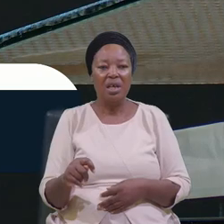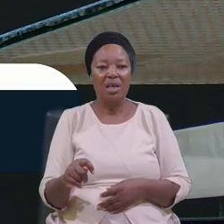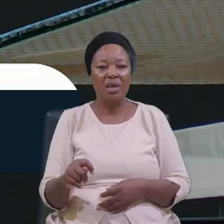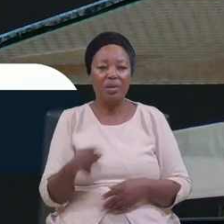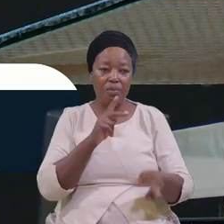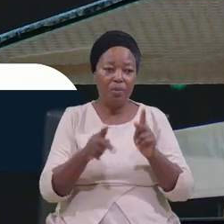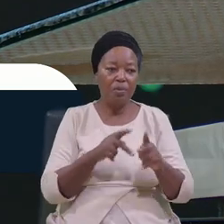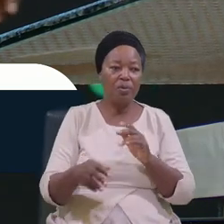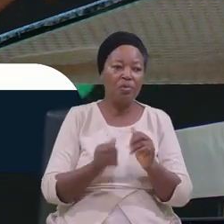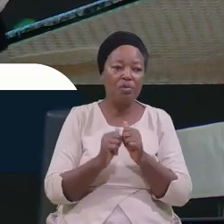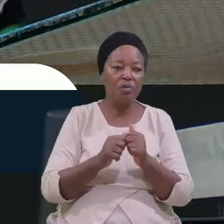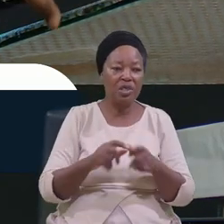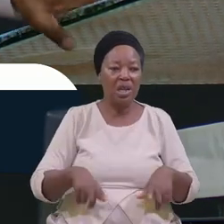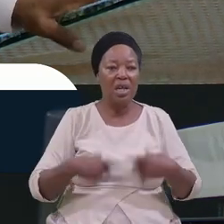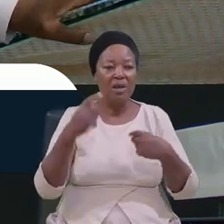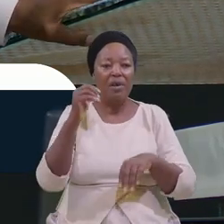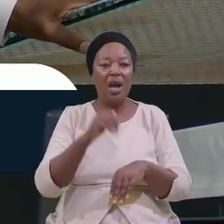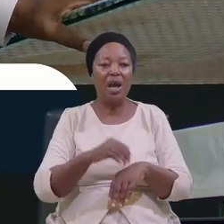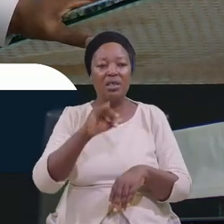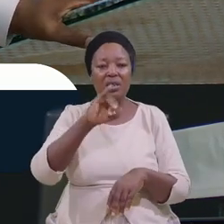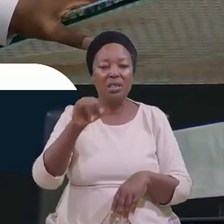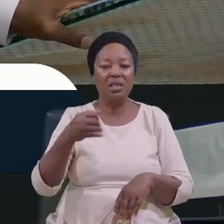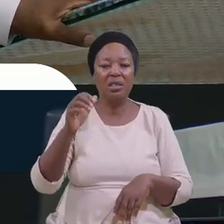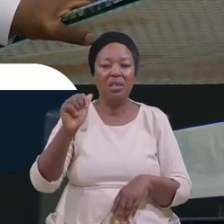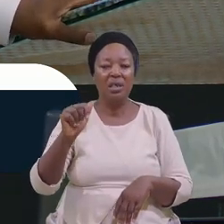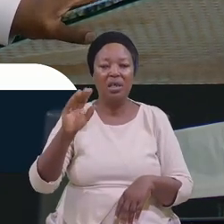at Jabez,